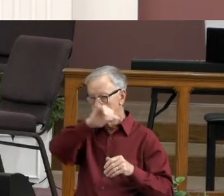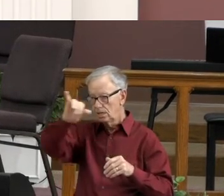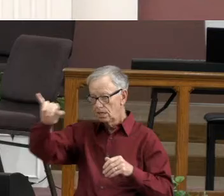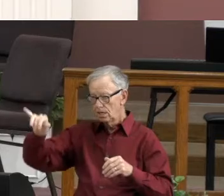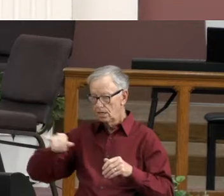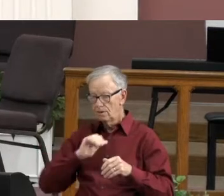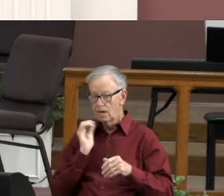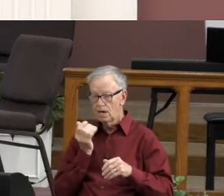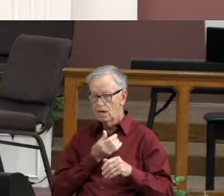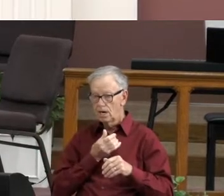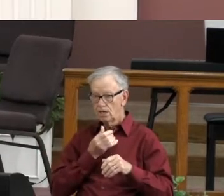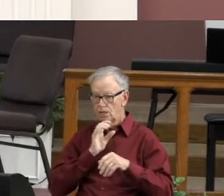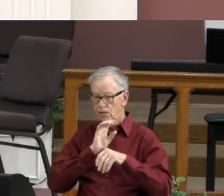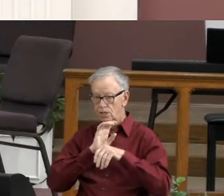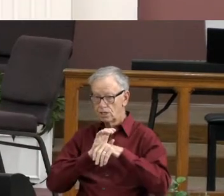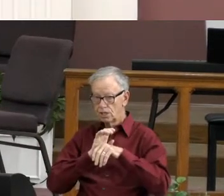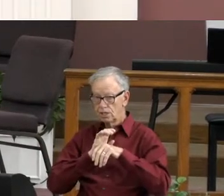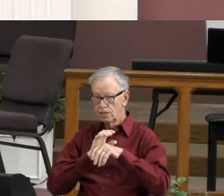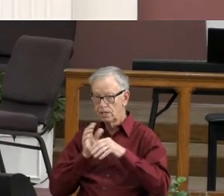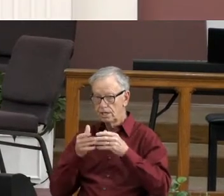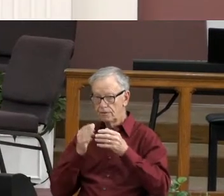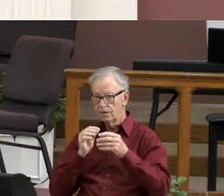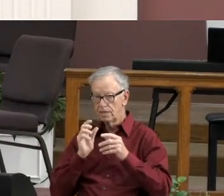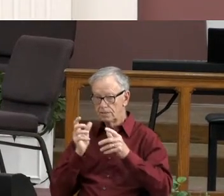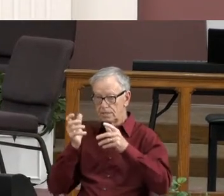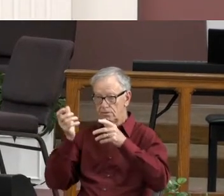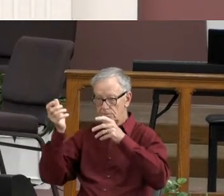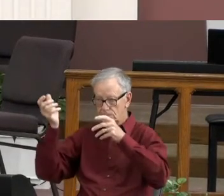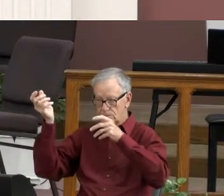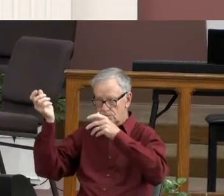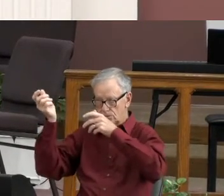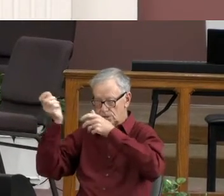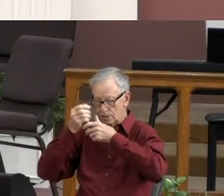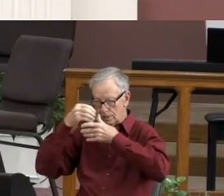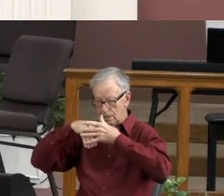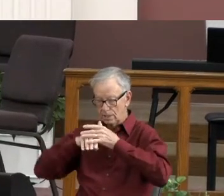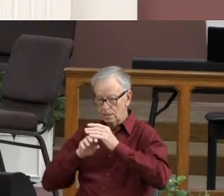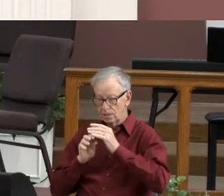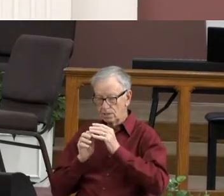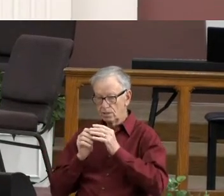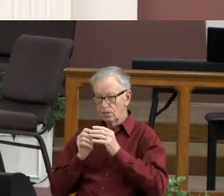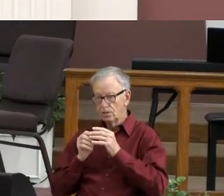It is so easy for us to get pulled in, even when